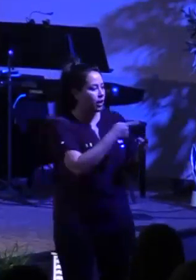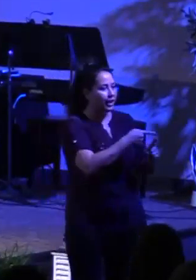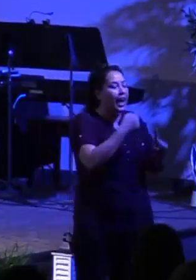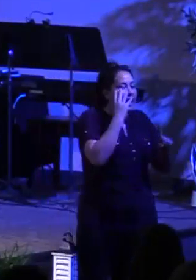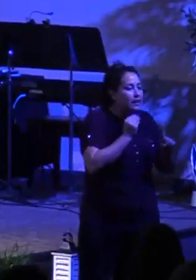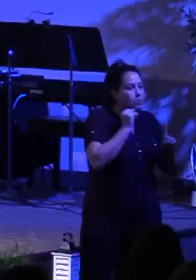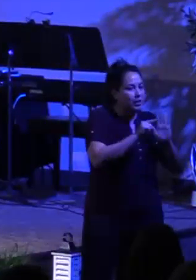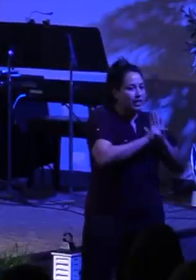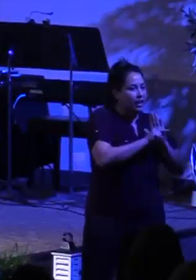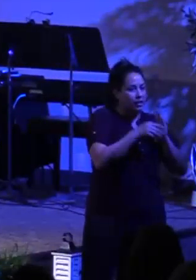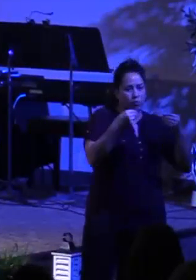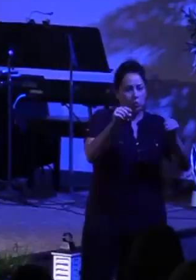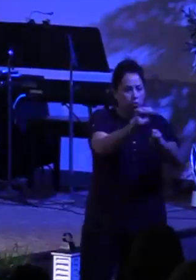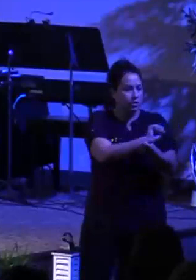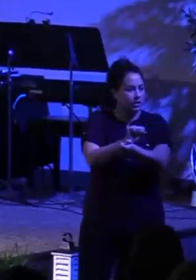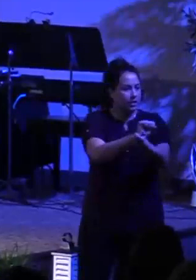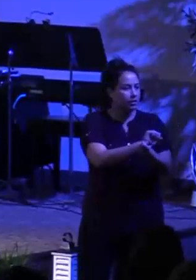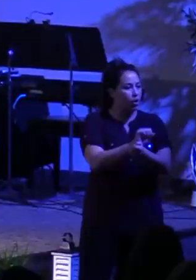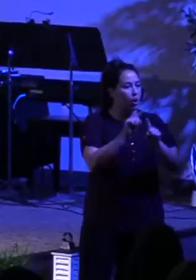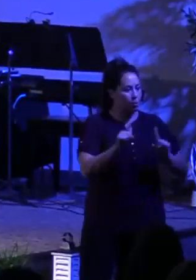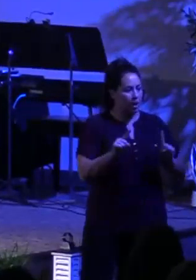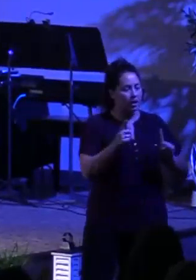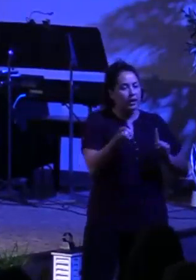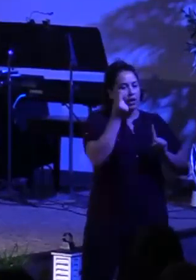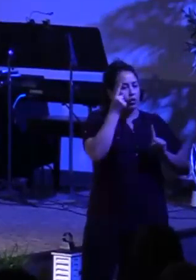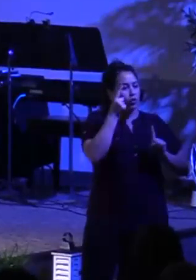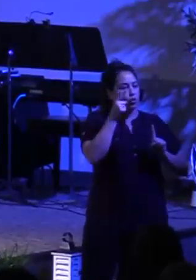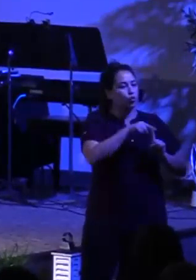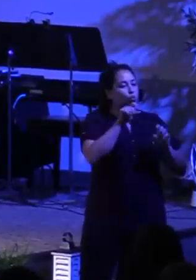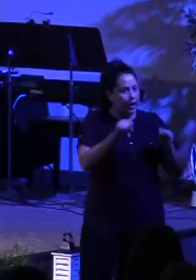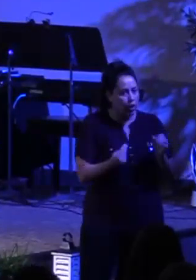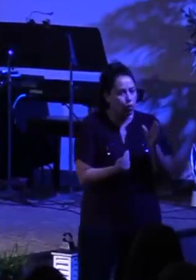and understood that there's growth to be had in bad situations. Does that make sense?